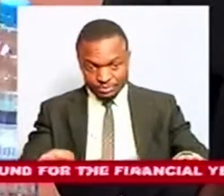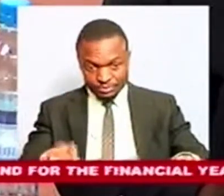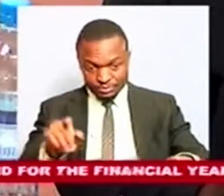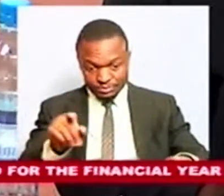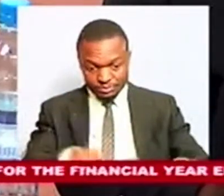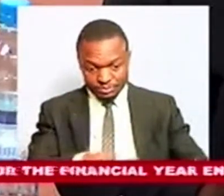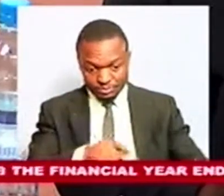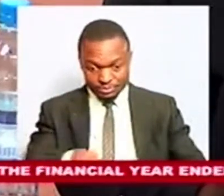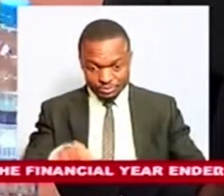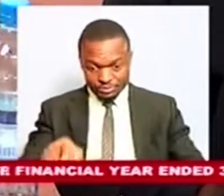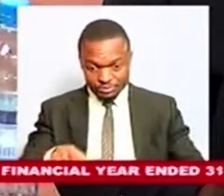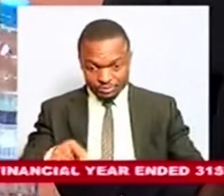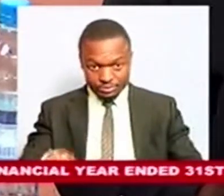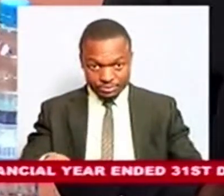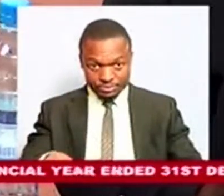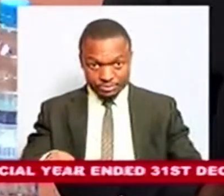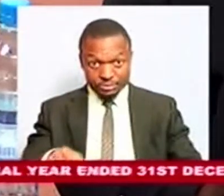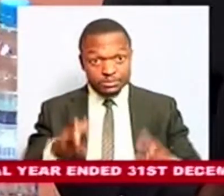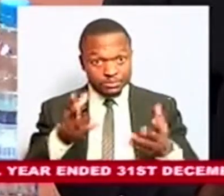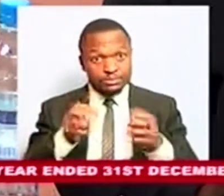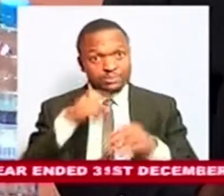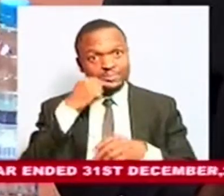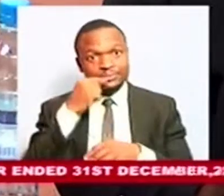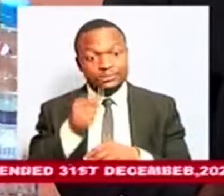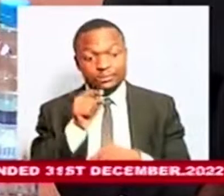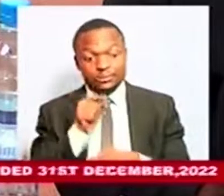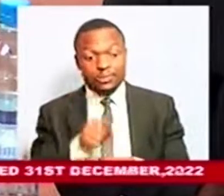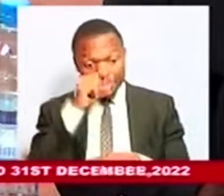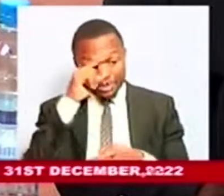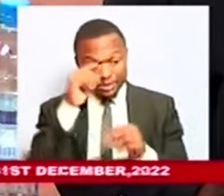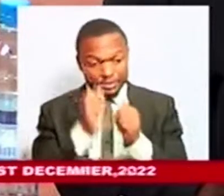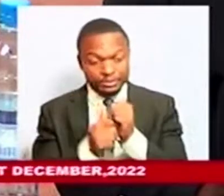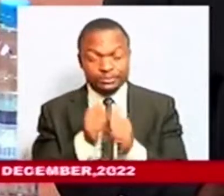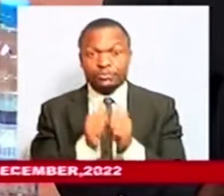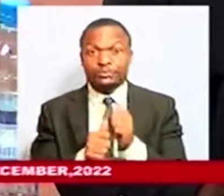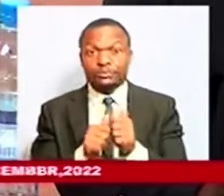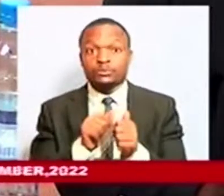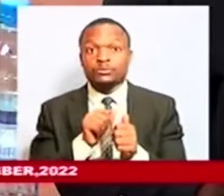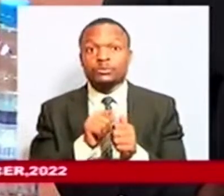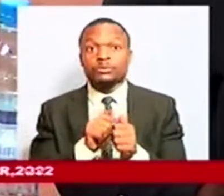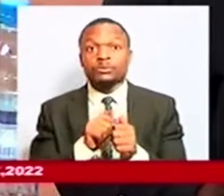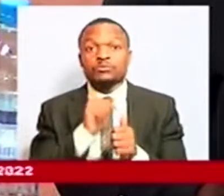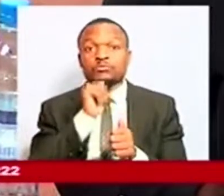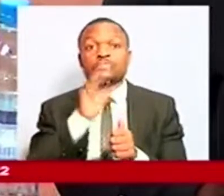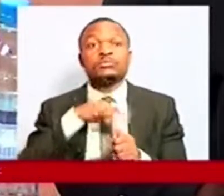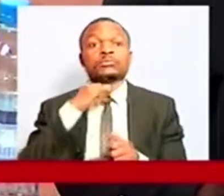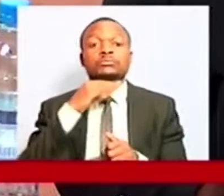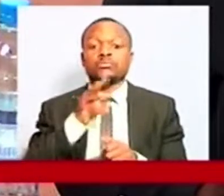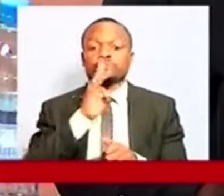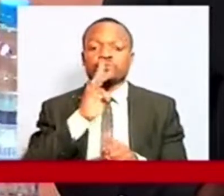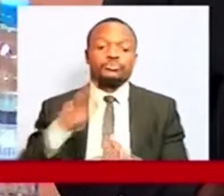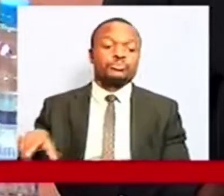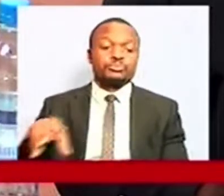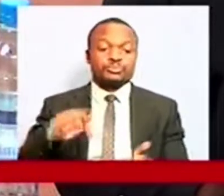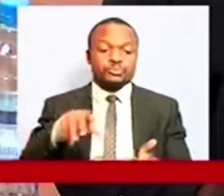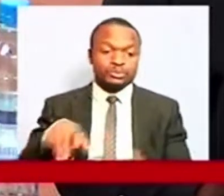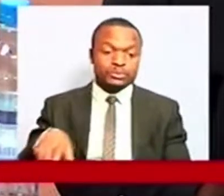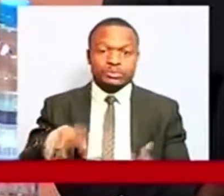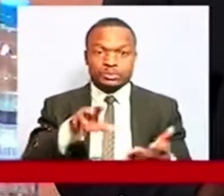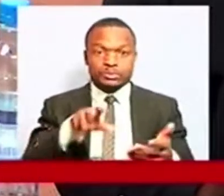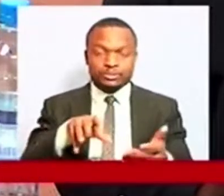on the spoon drain. However, we wish to state that this was due to insufficient watering, causing the curing process to be